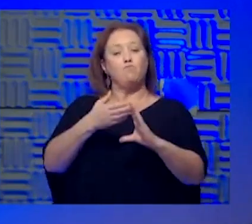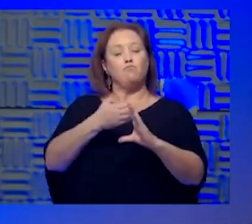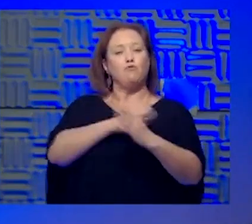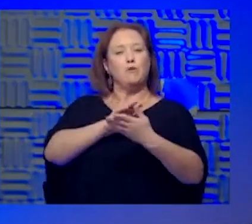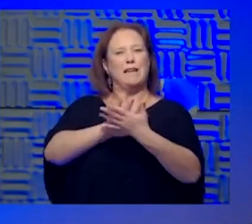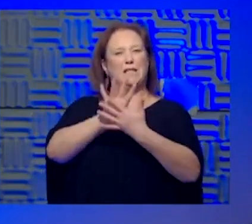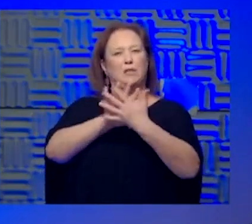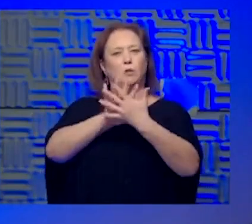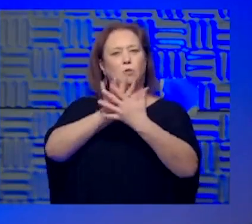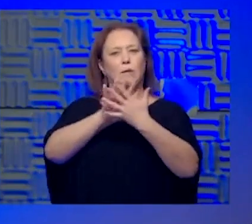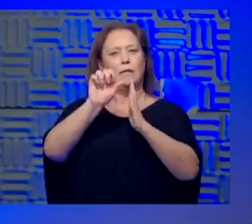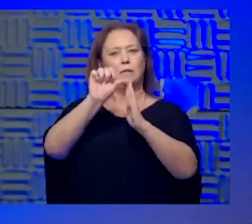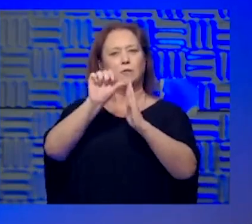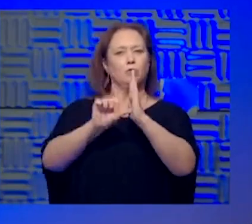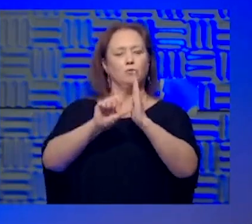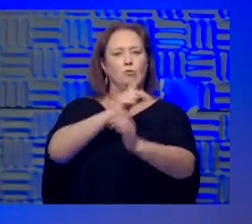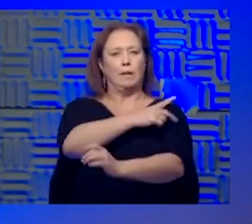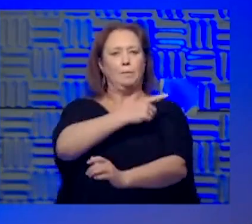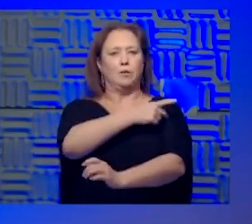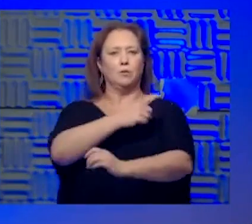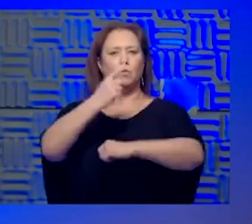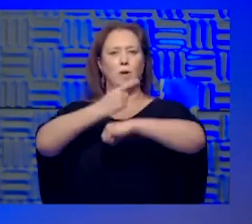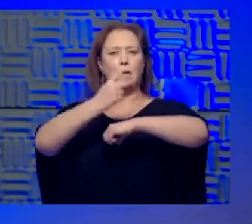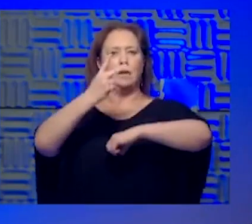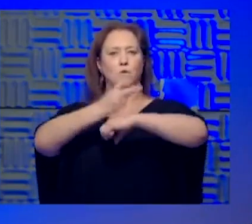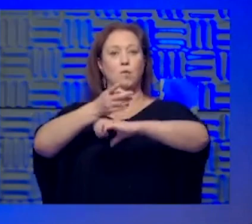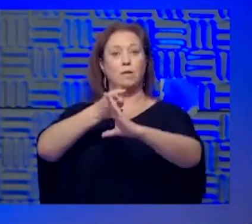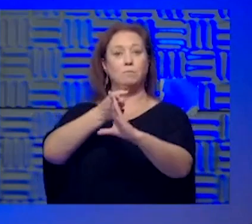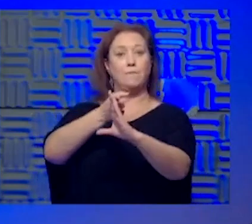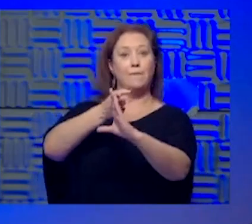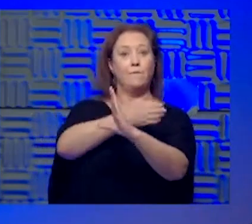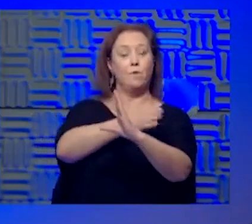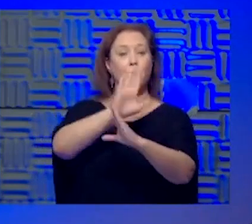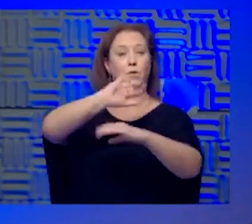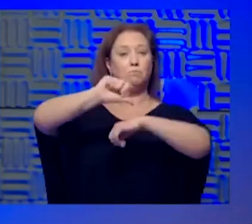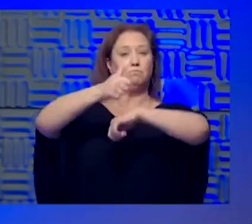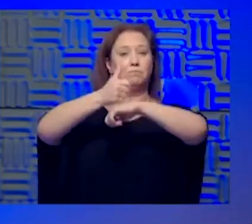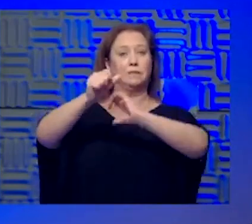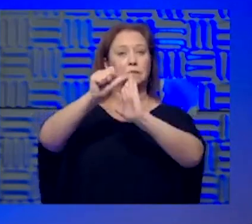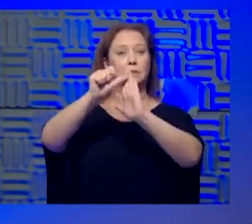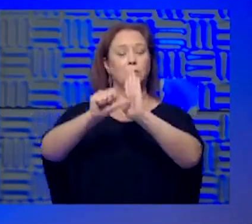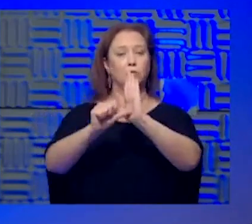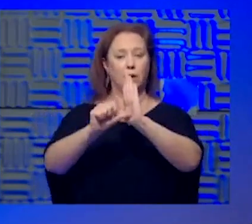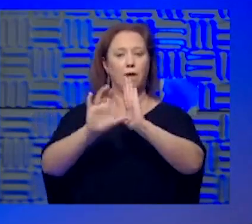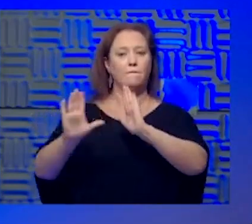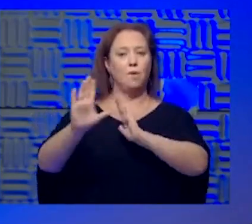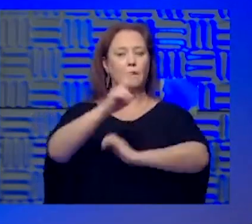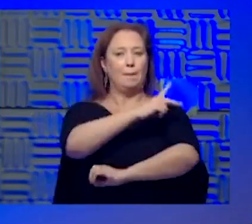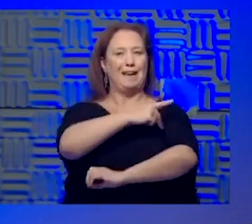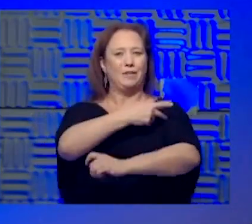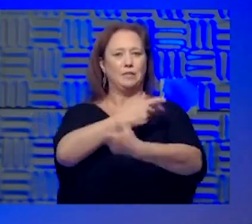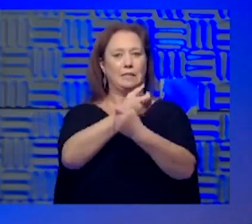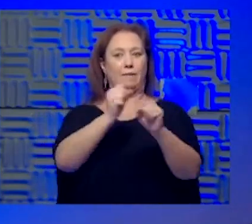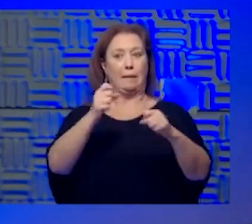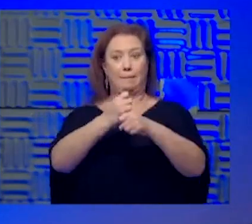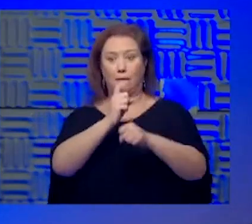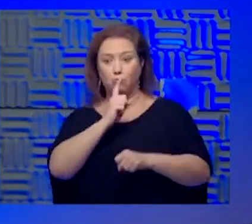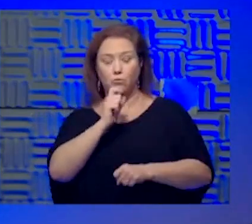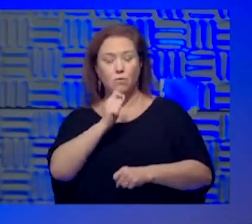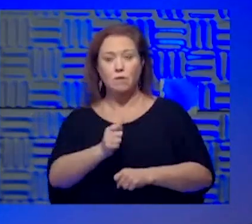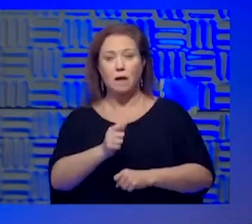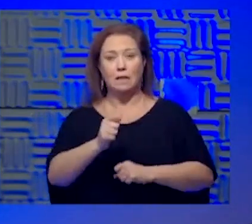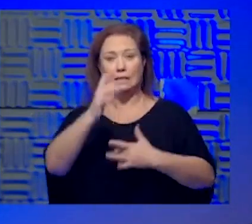pre-screen surgery patients 1 or 2 days before their surgery for a patient safety issue to make sure they weren't